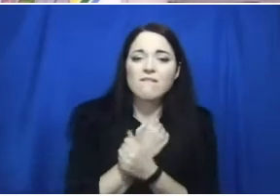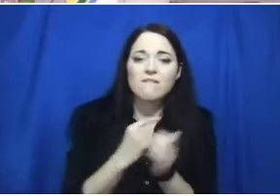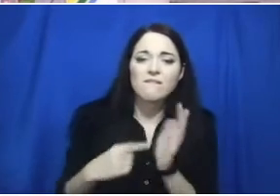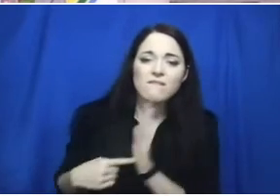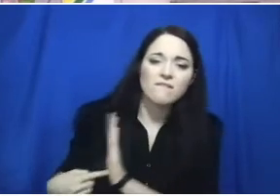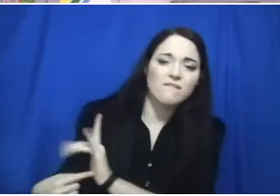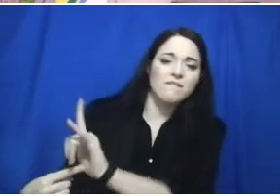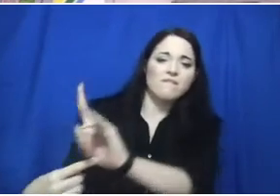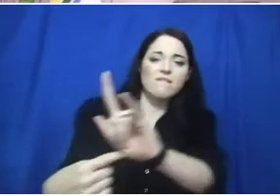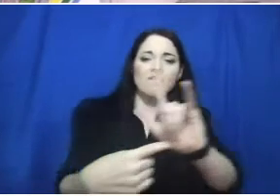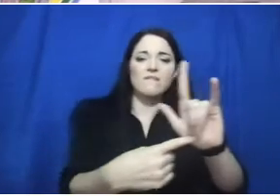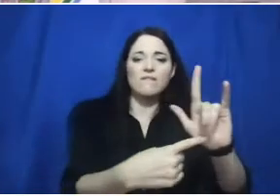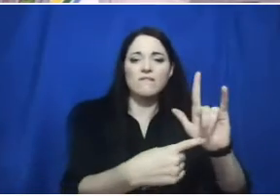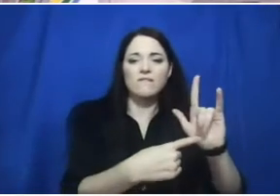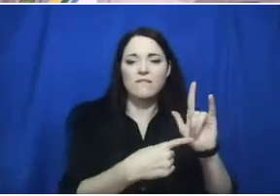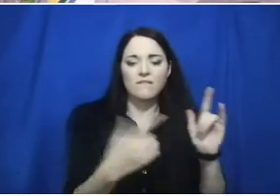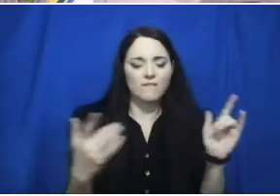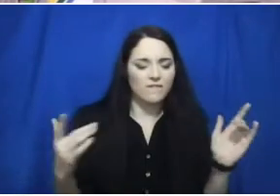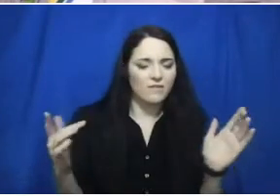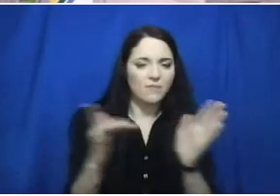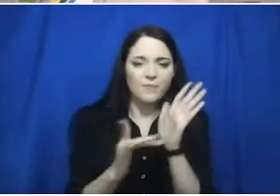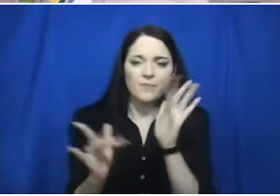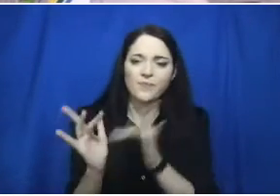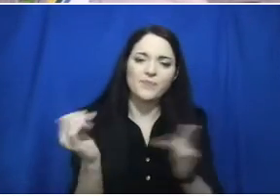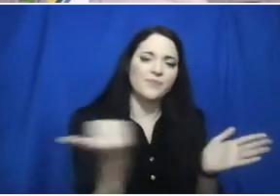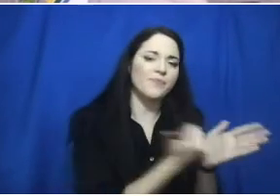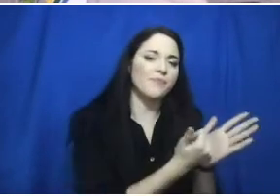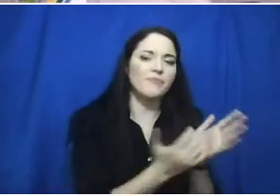love, poured out for you.